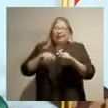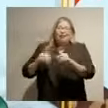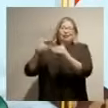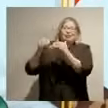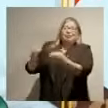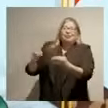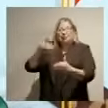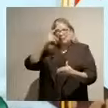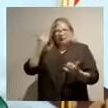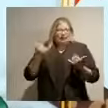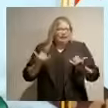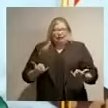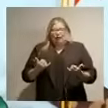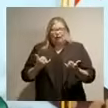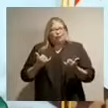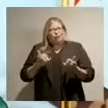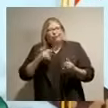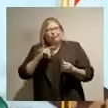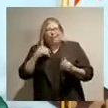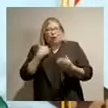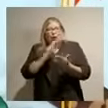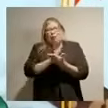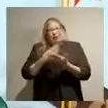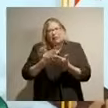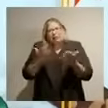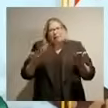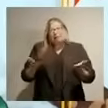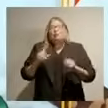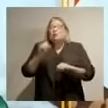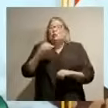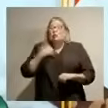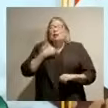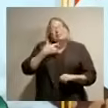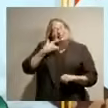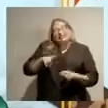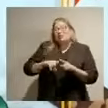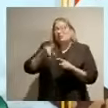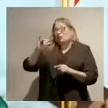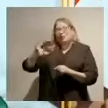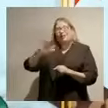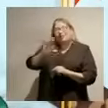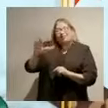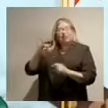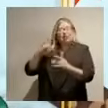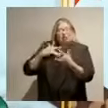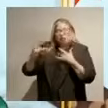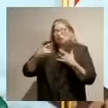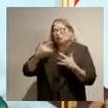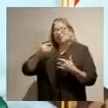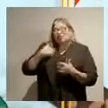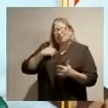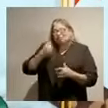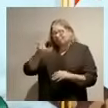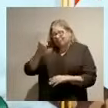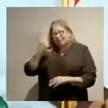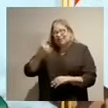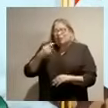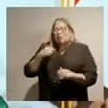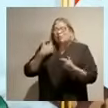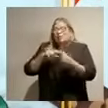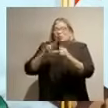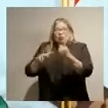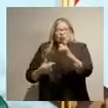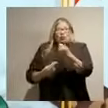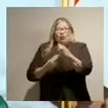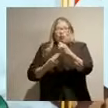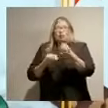this new reality. And so I'm sensitive to that. I'm sensitive to those concerns, and it's a way of reinforcing that